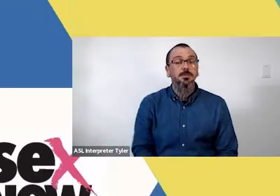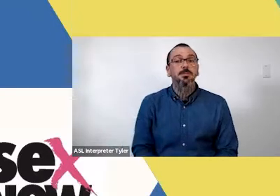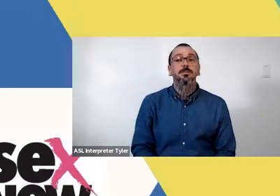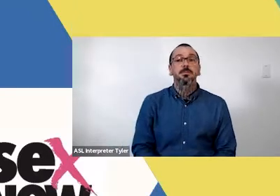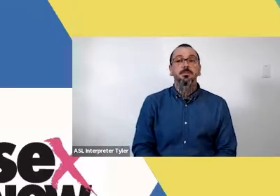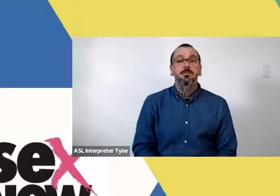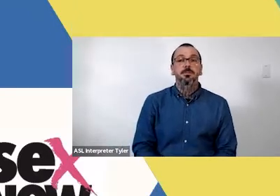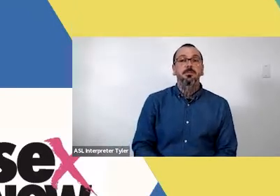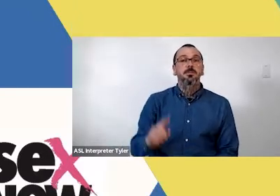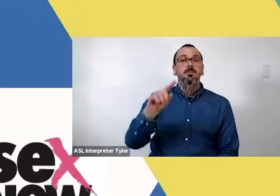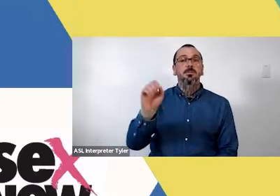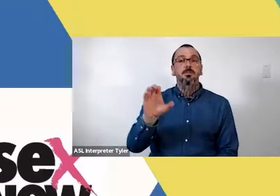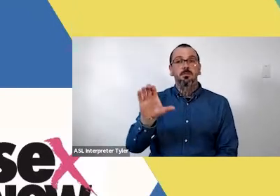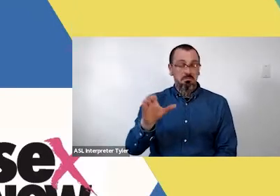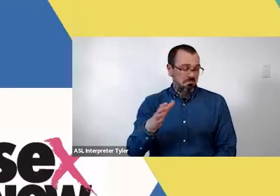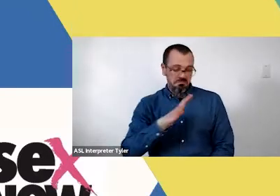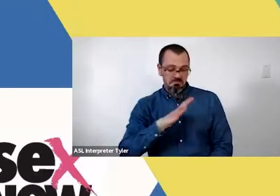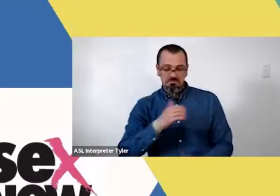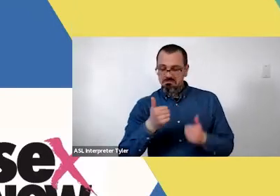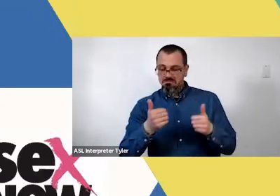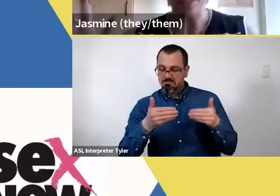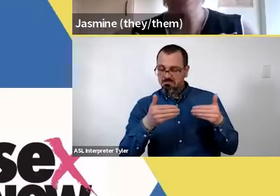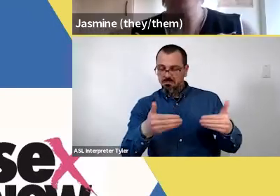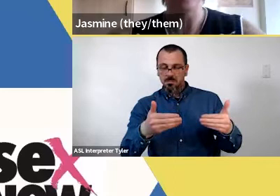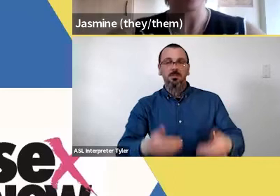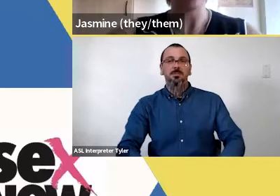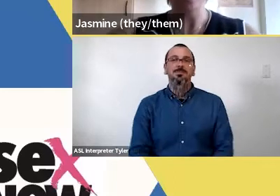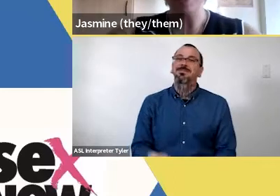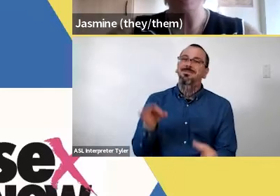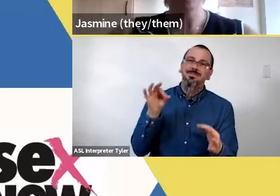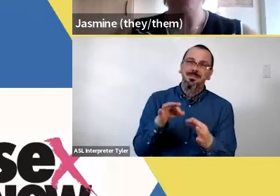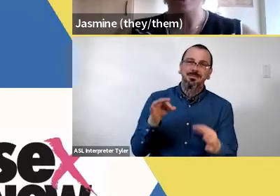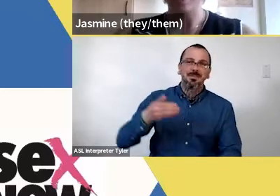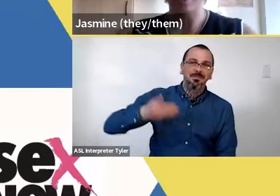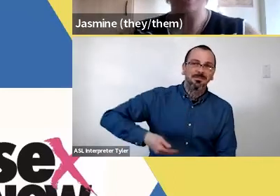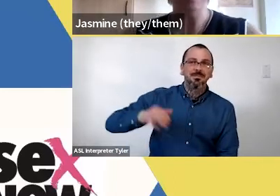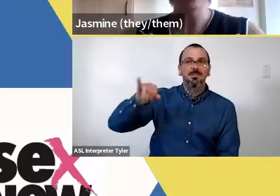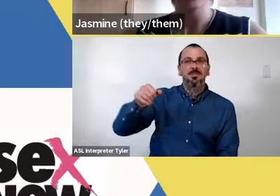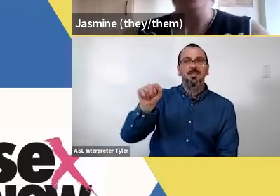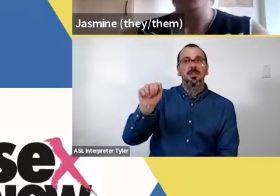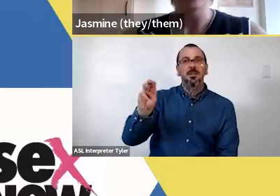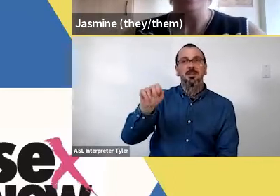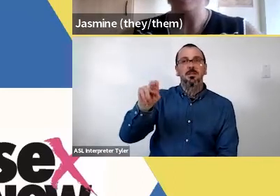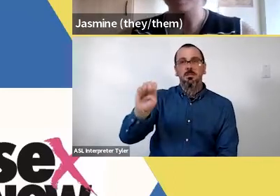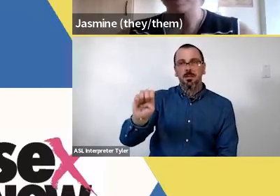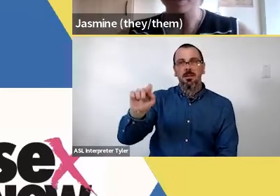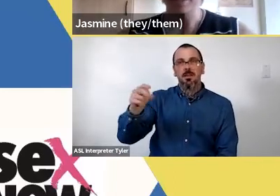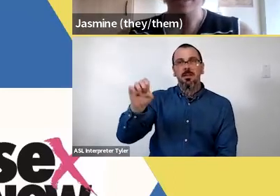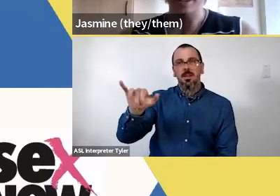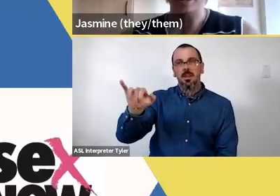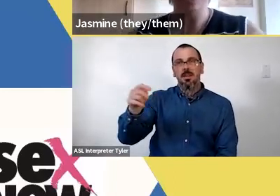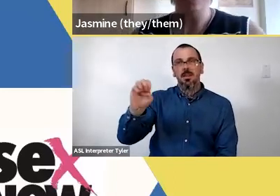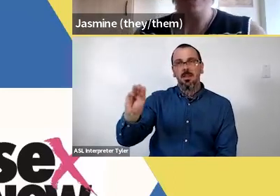You're good to go. Perfect. All right. Hello, everyone. My name is Jasmine. Pronouns are they, them. And today I'm going to